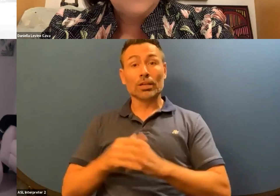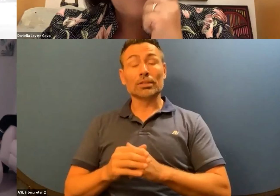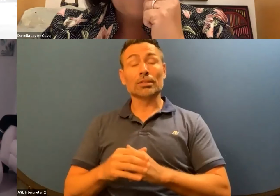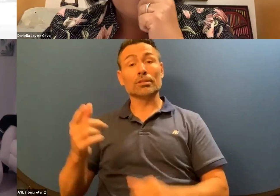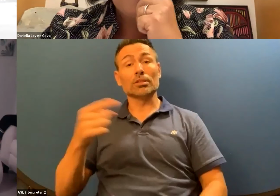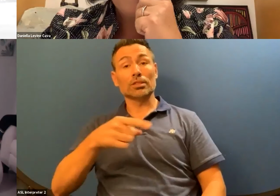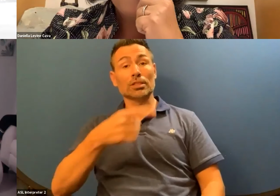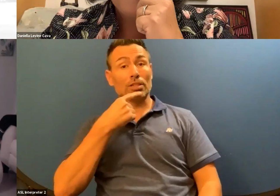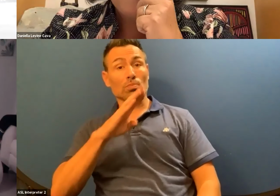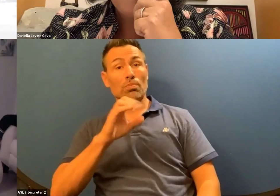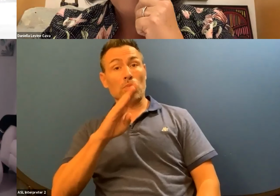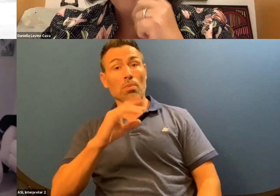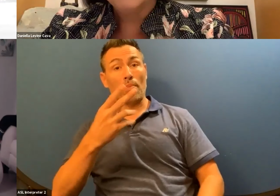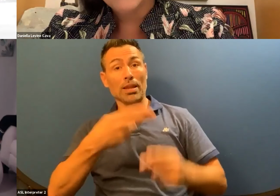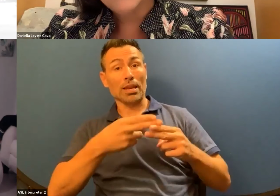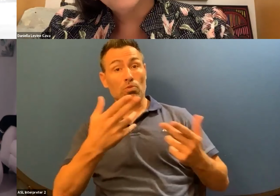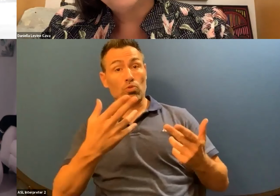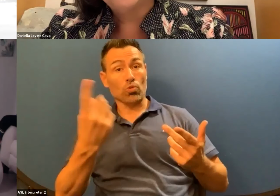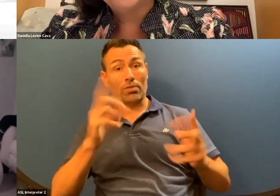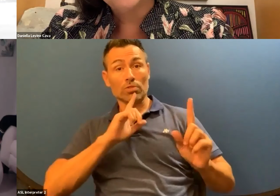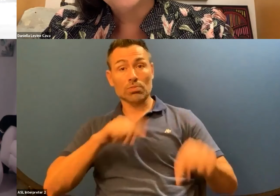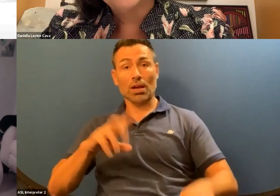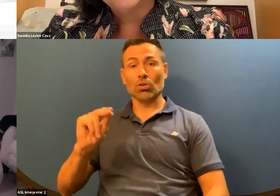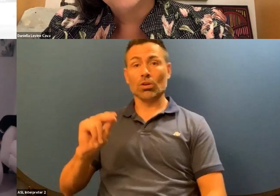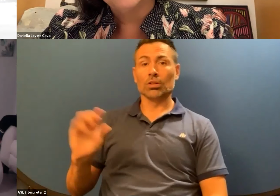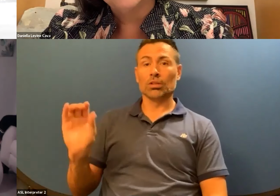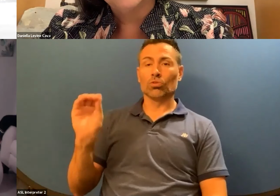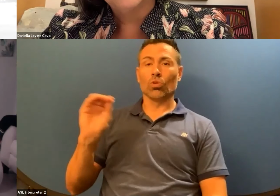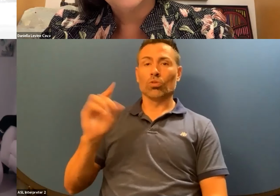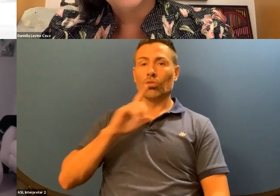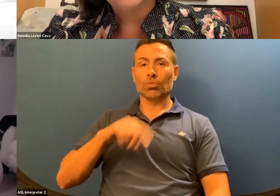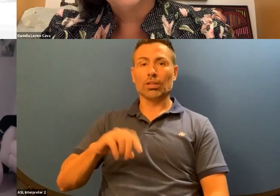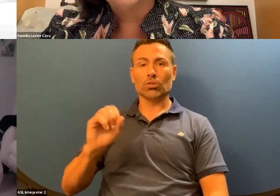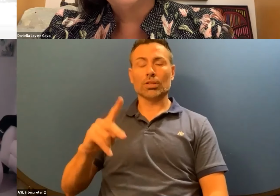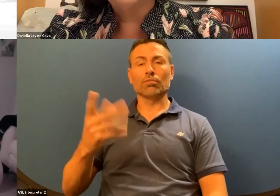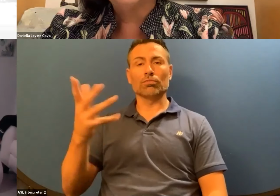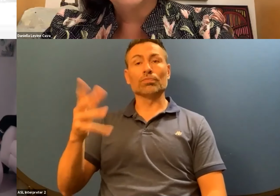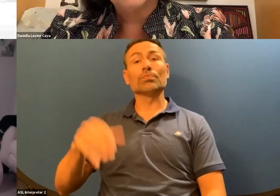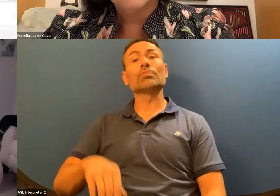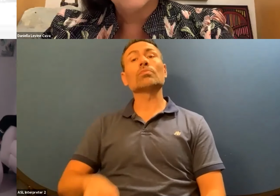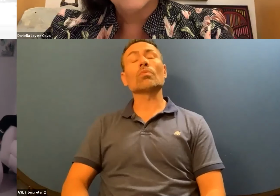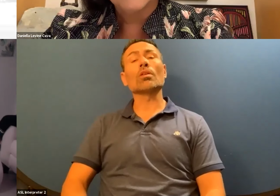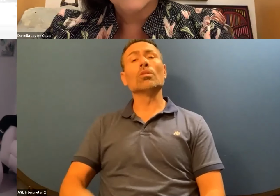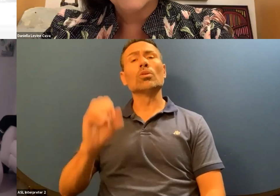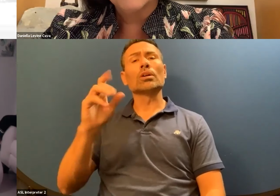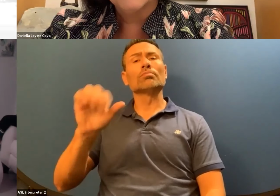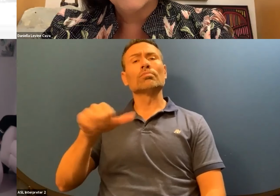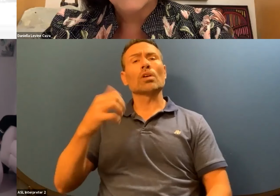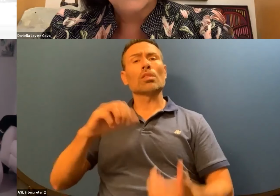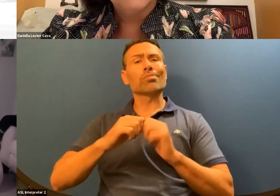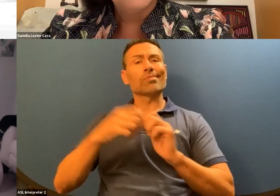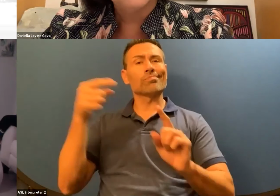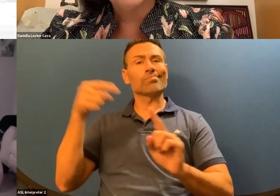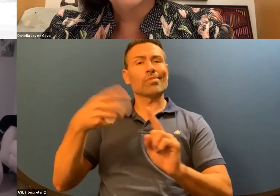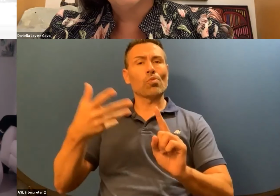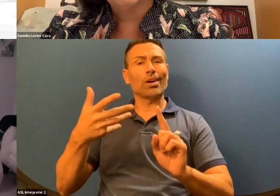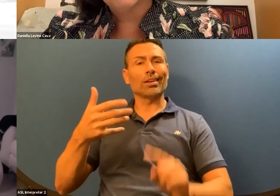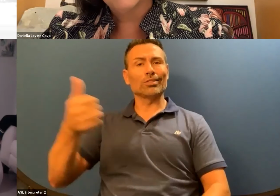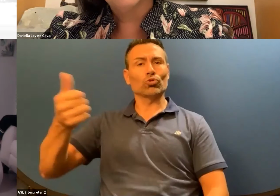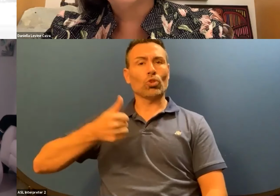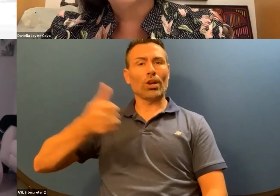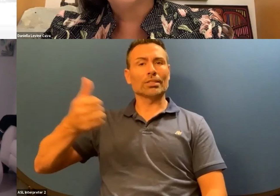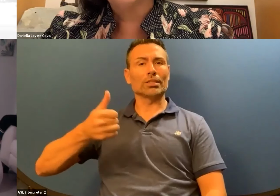have a response at all? 30 seconds. No response. No response. Okay. Well, transit is a major issue. Obviously, if you don't have a way to get